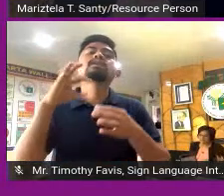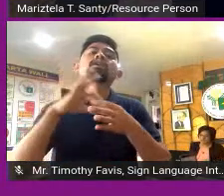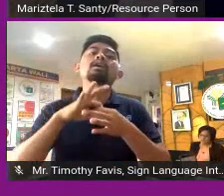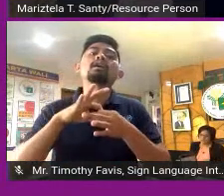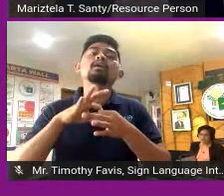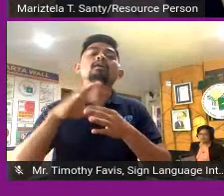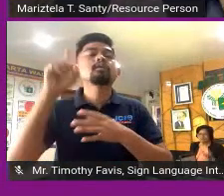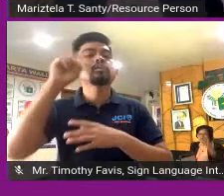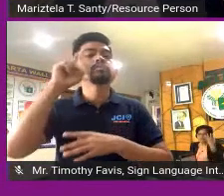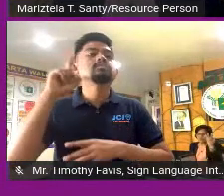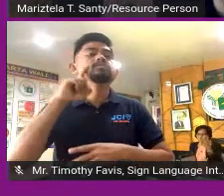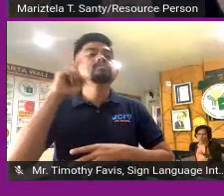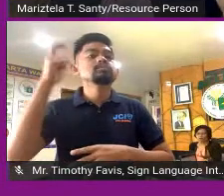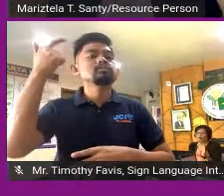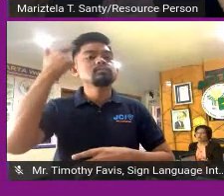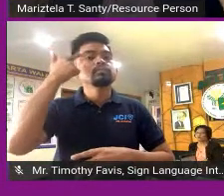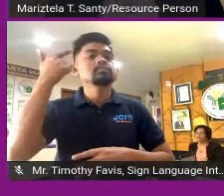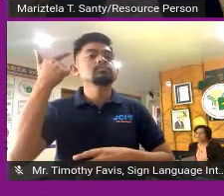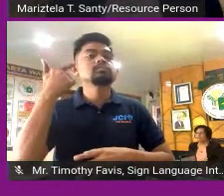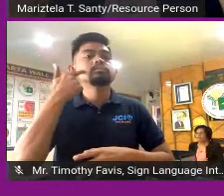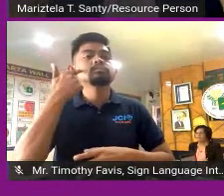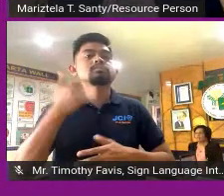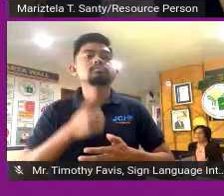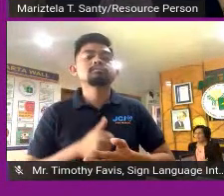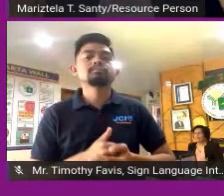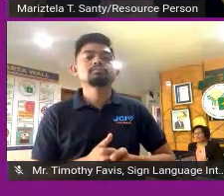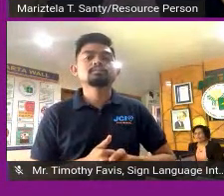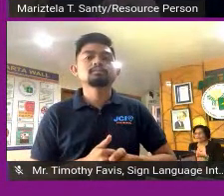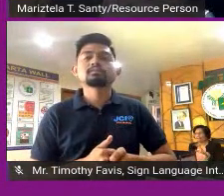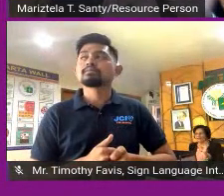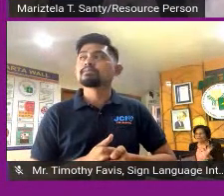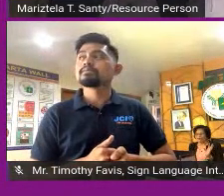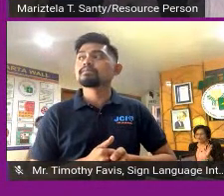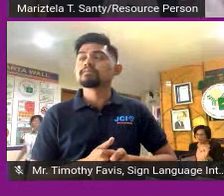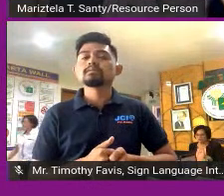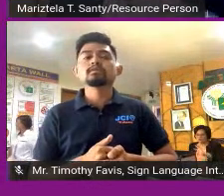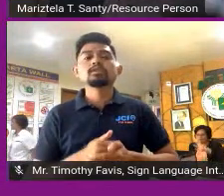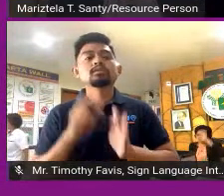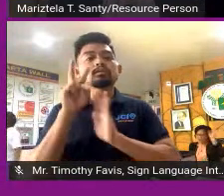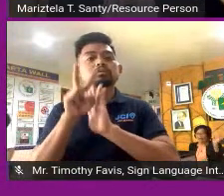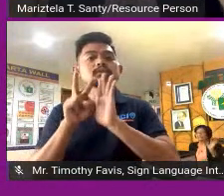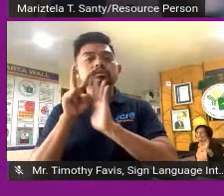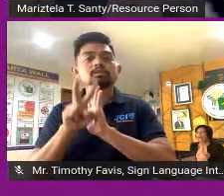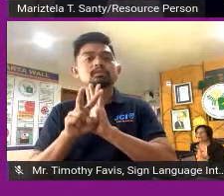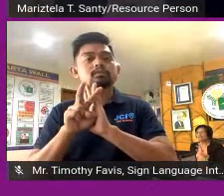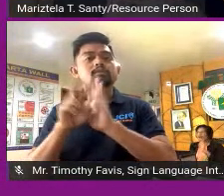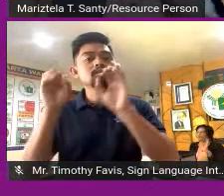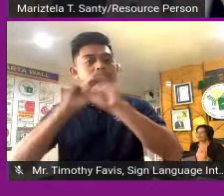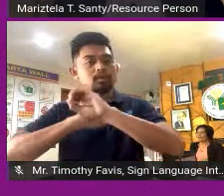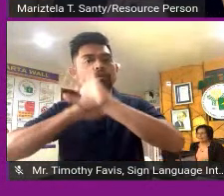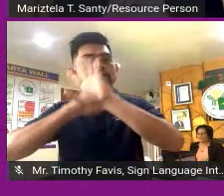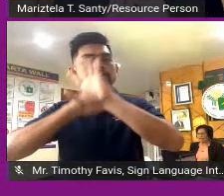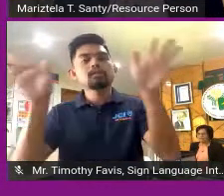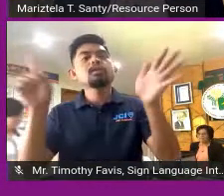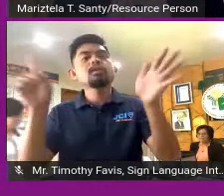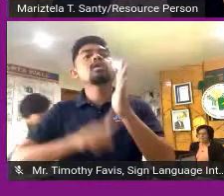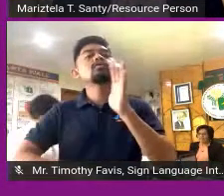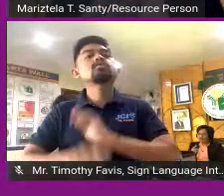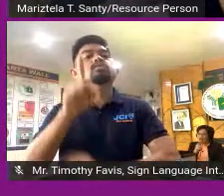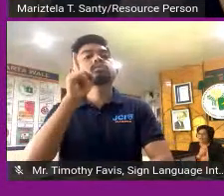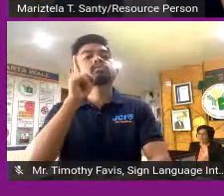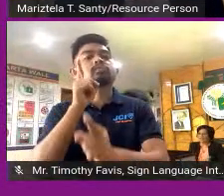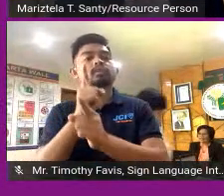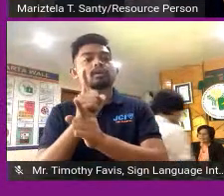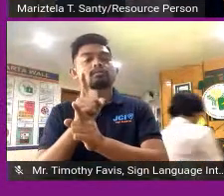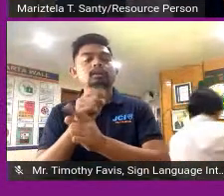proper understanding of the sex and gender. Ito pong pinakita namin na video that would enlighten us, ano ba talaga?